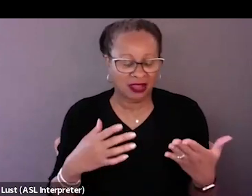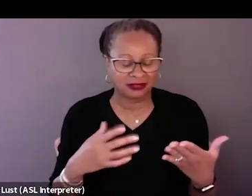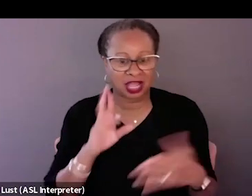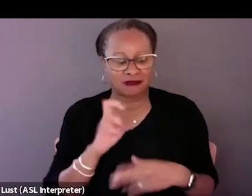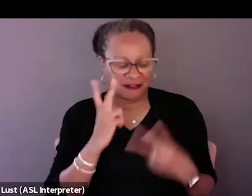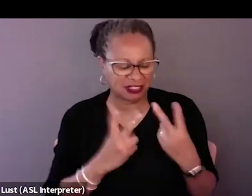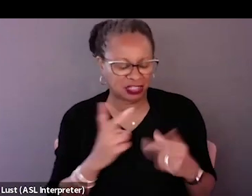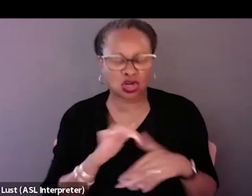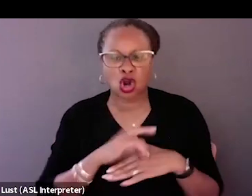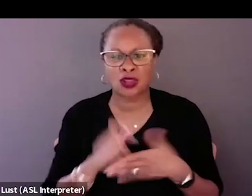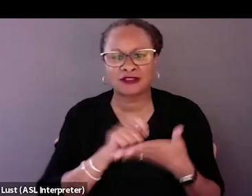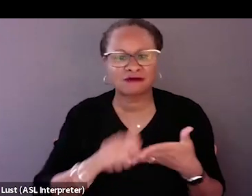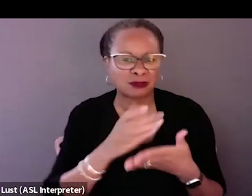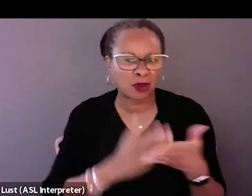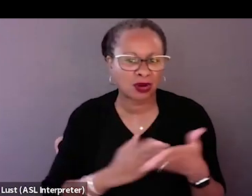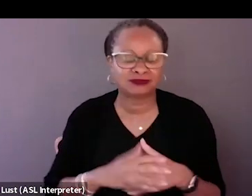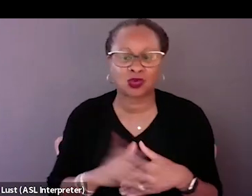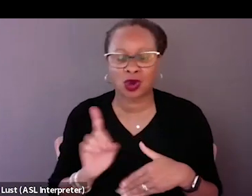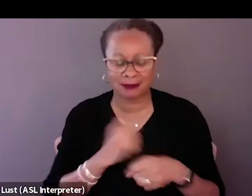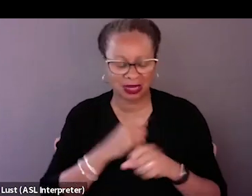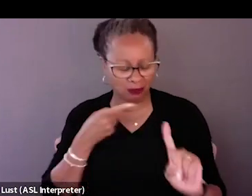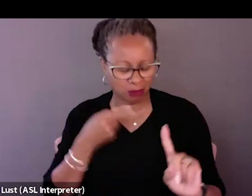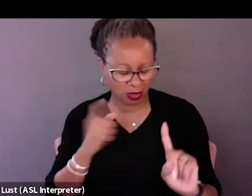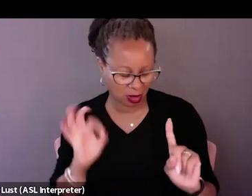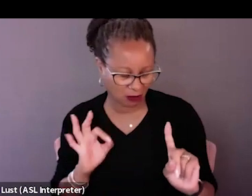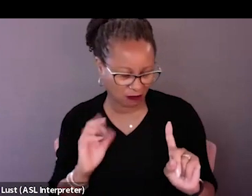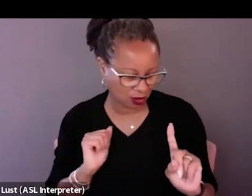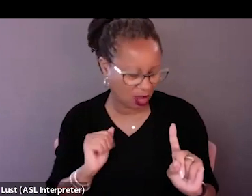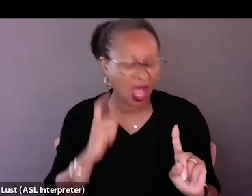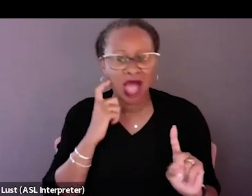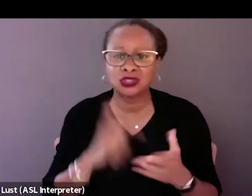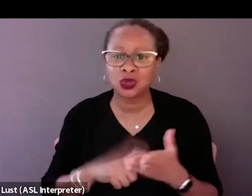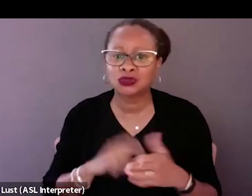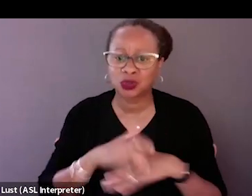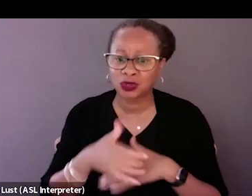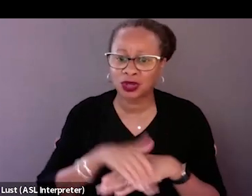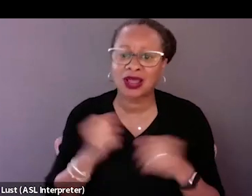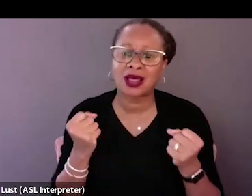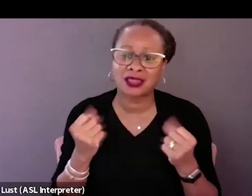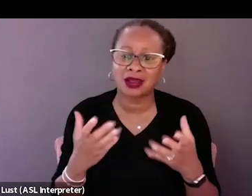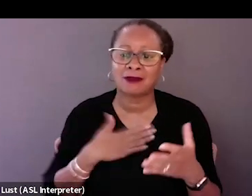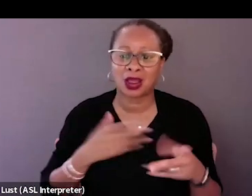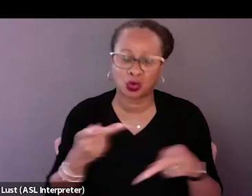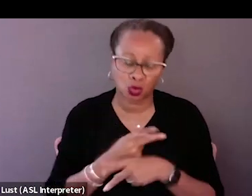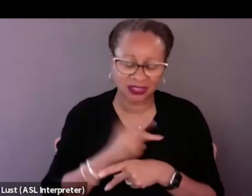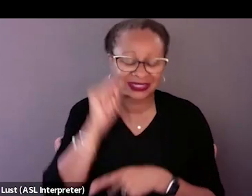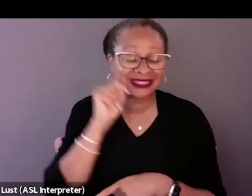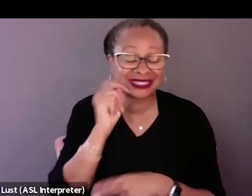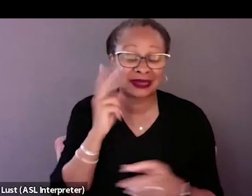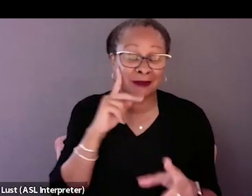wrote, where I made a point of, I noticed early on that a lot of my worst teen